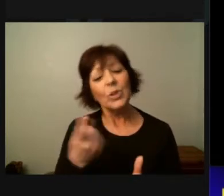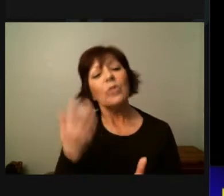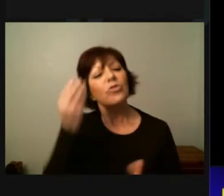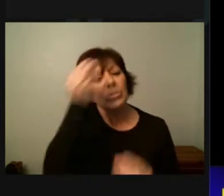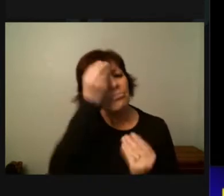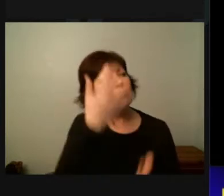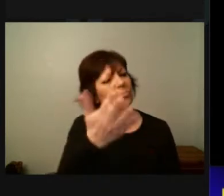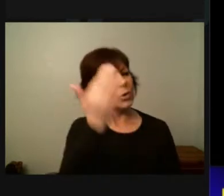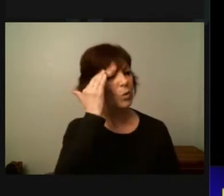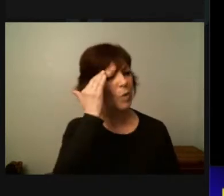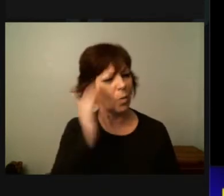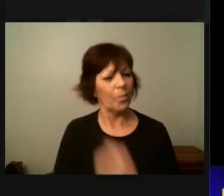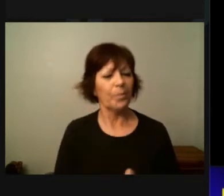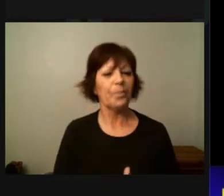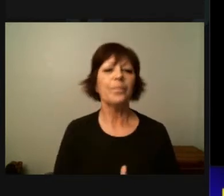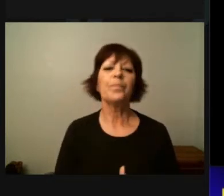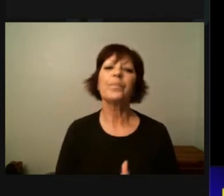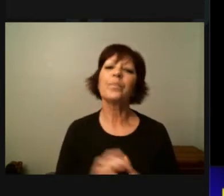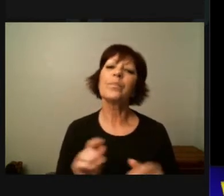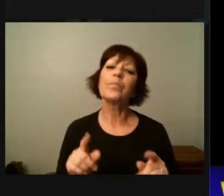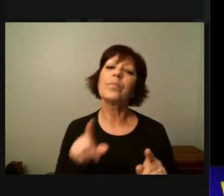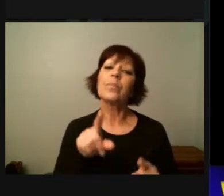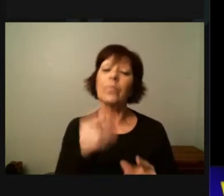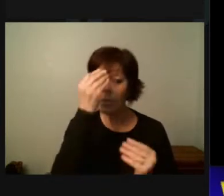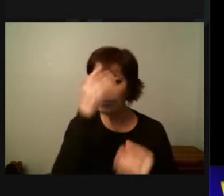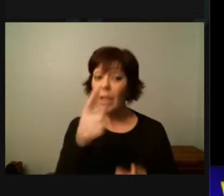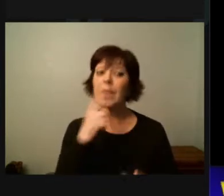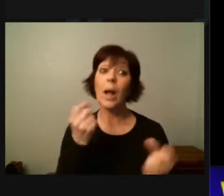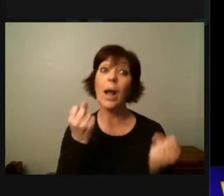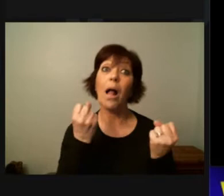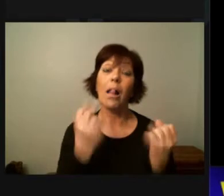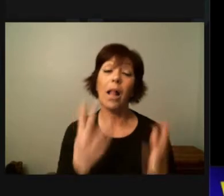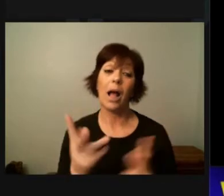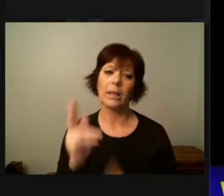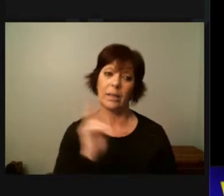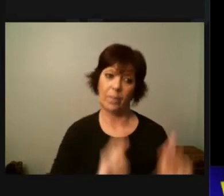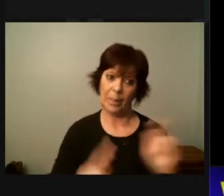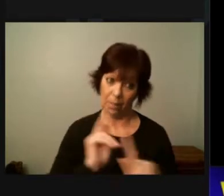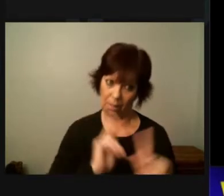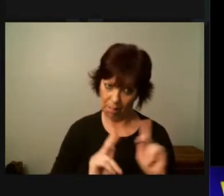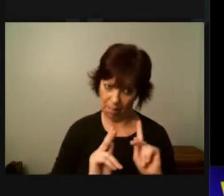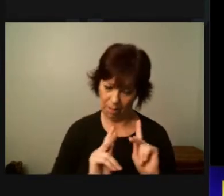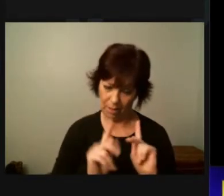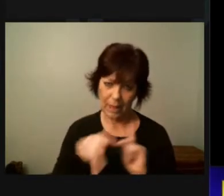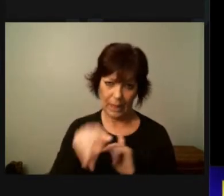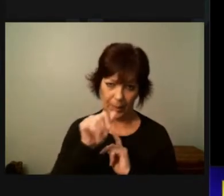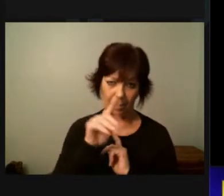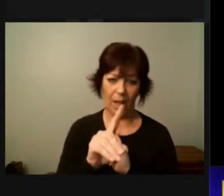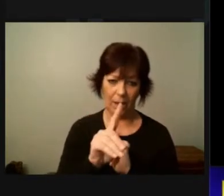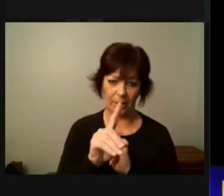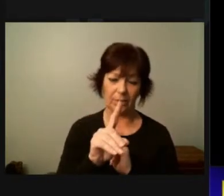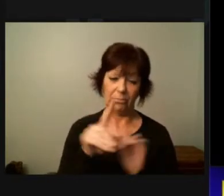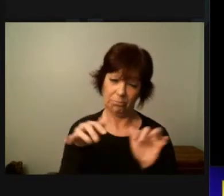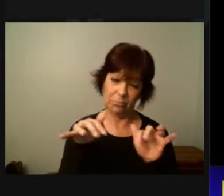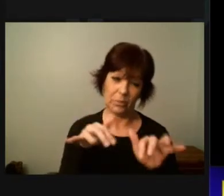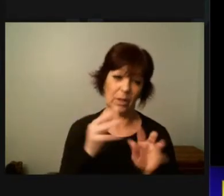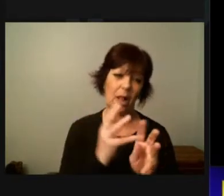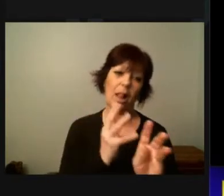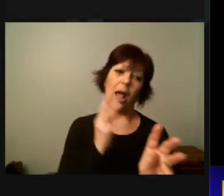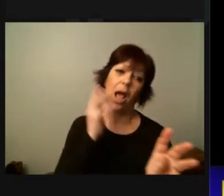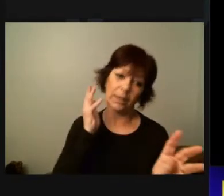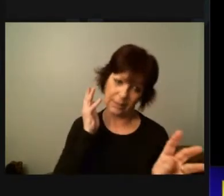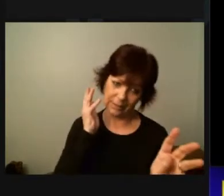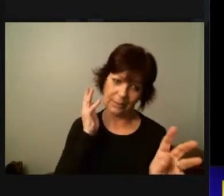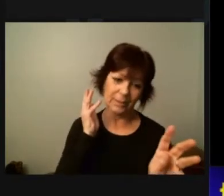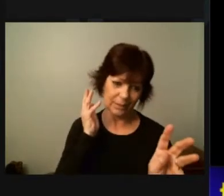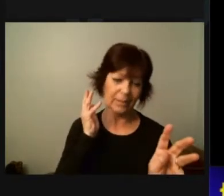of it. Please be aware that there are a lot of people at a point of dispensing, waiting in lines. So